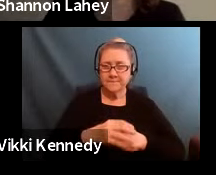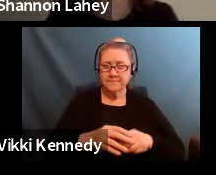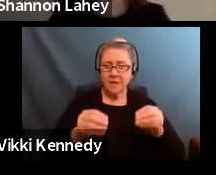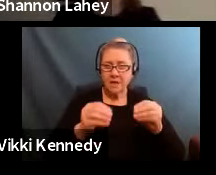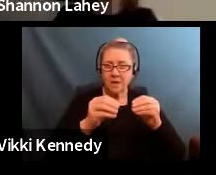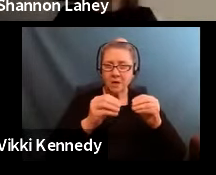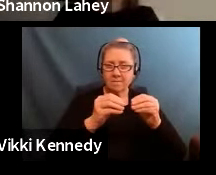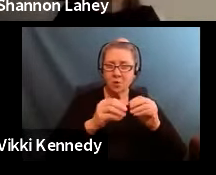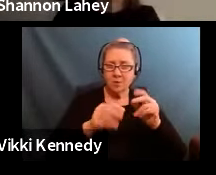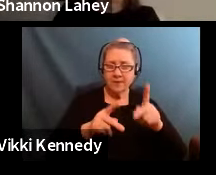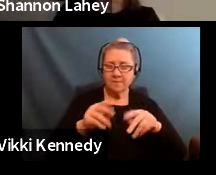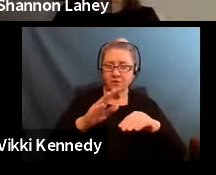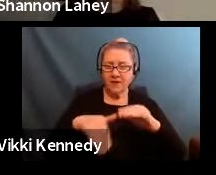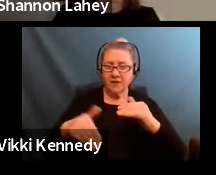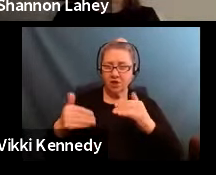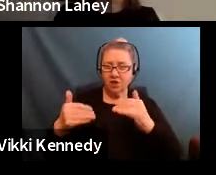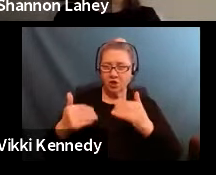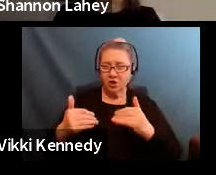there's,